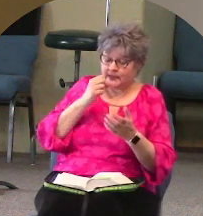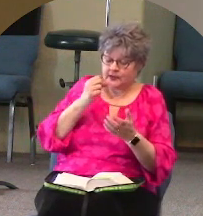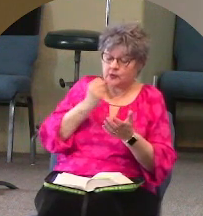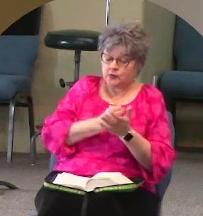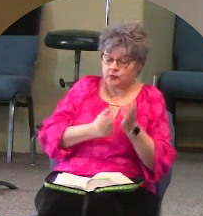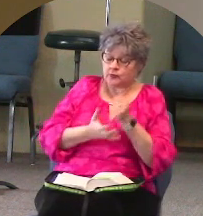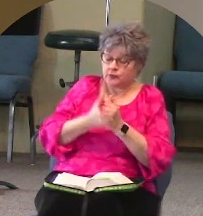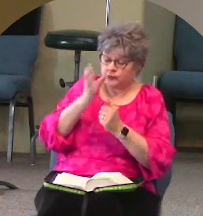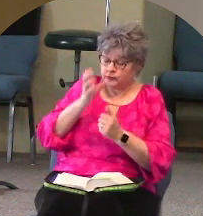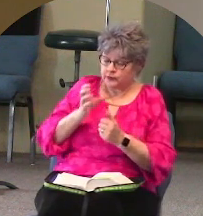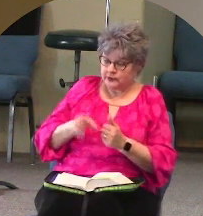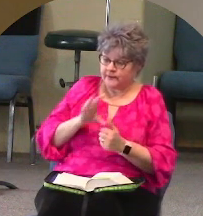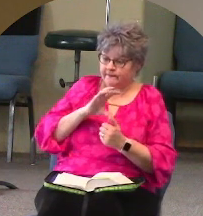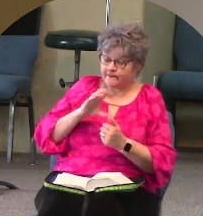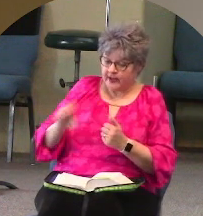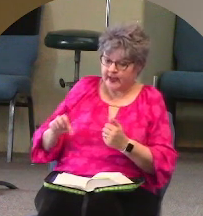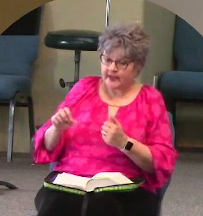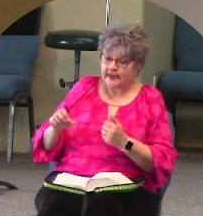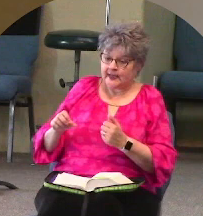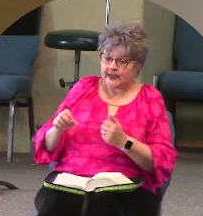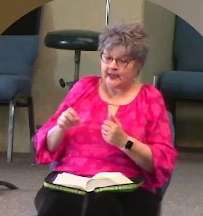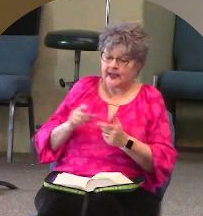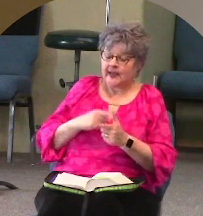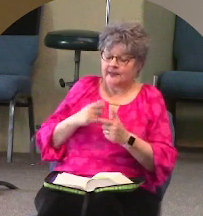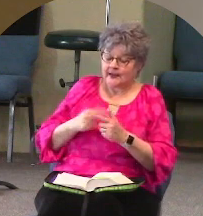again? And they remembered